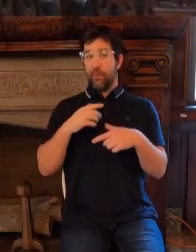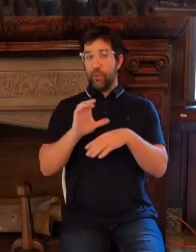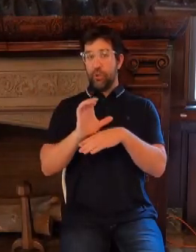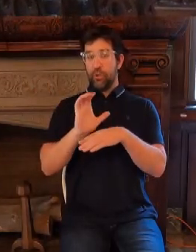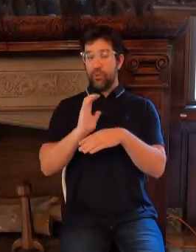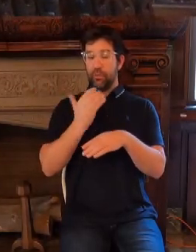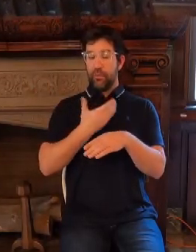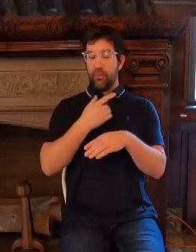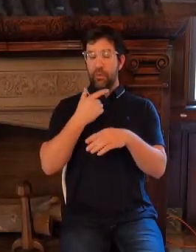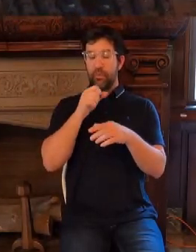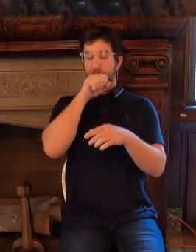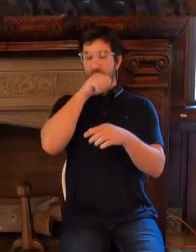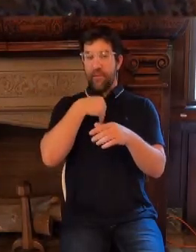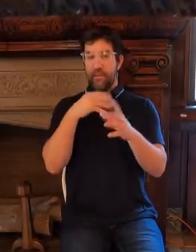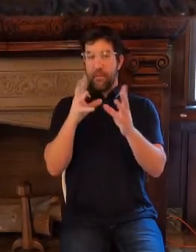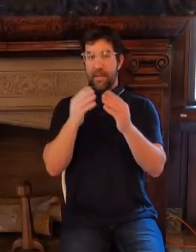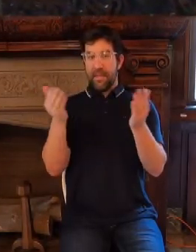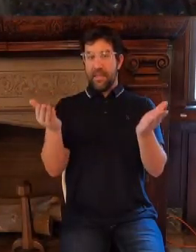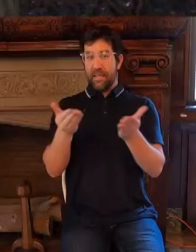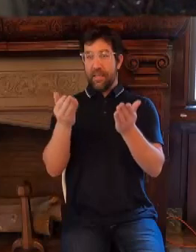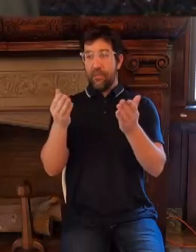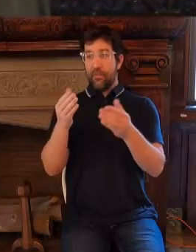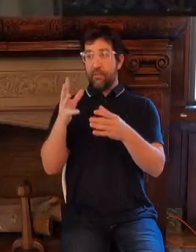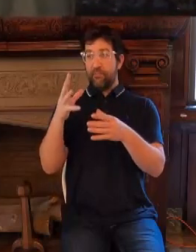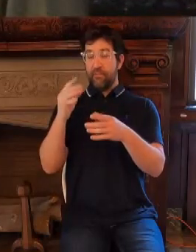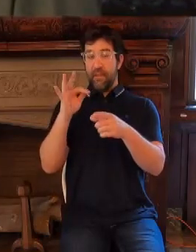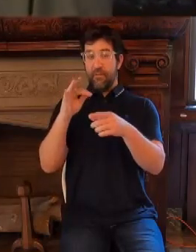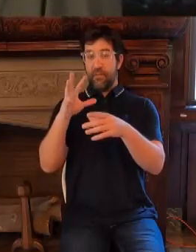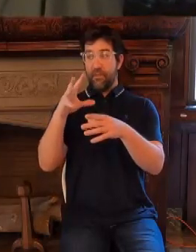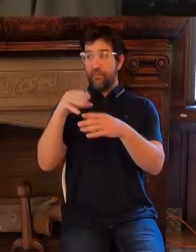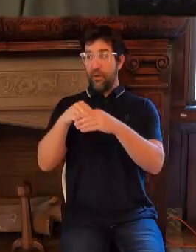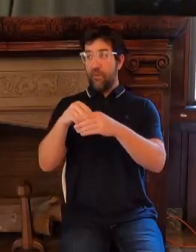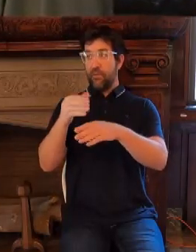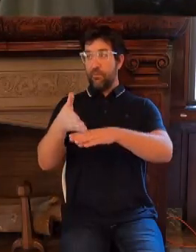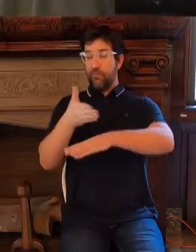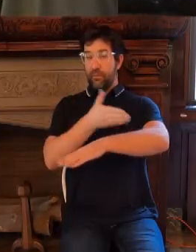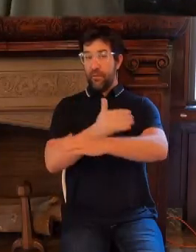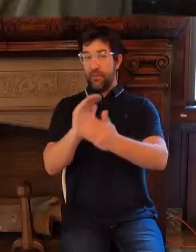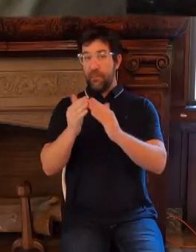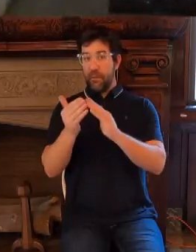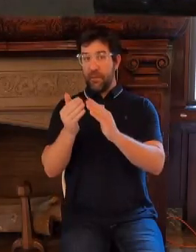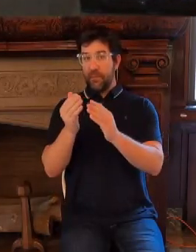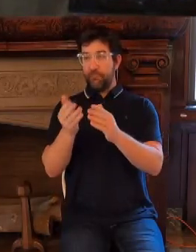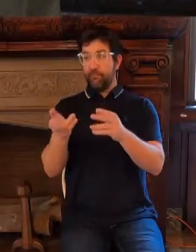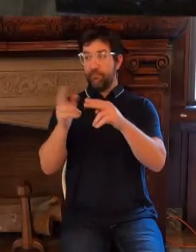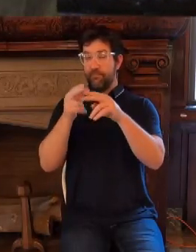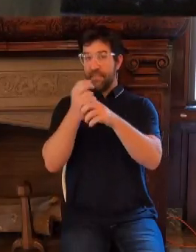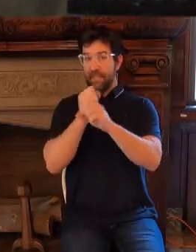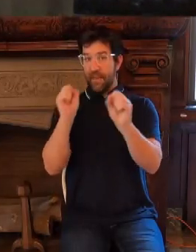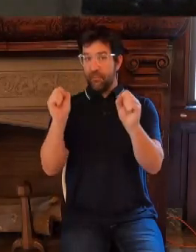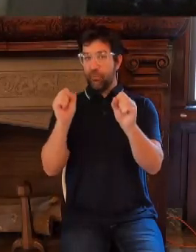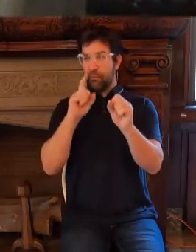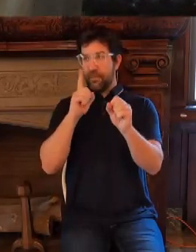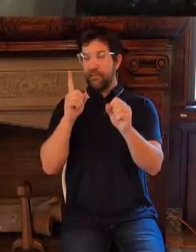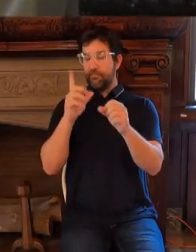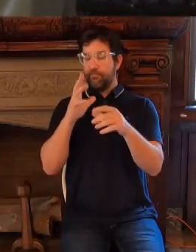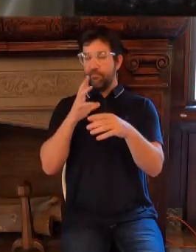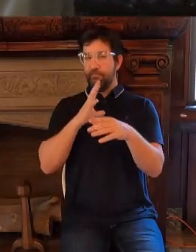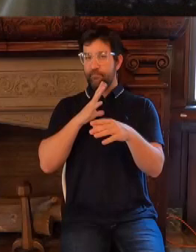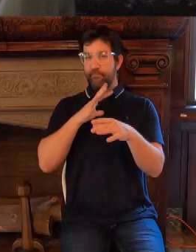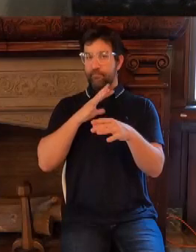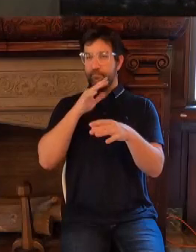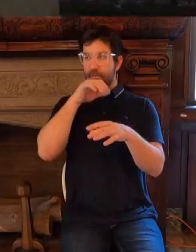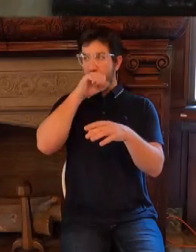having these meetings here, particularly when they involve improving our community and making it safer. This is the old community house. They call this